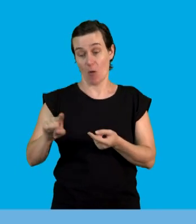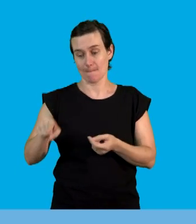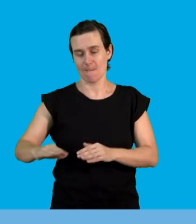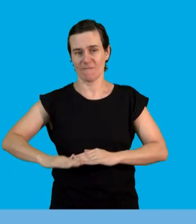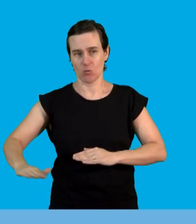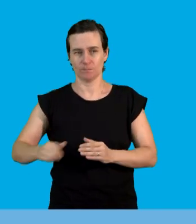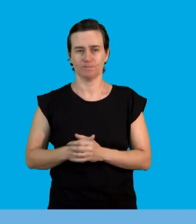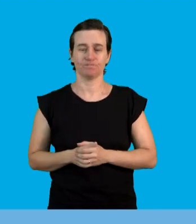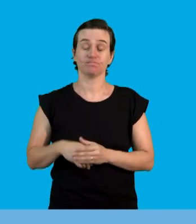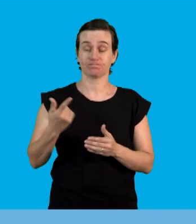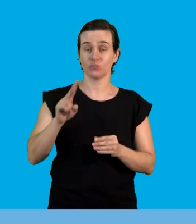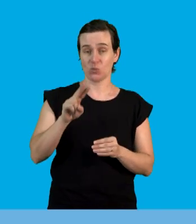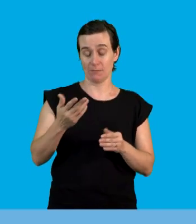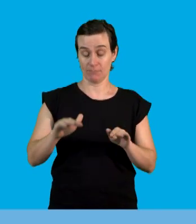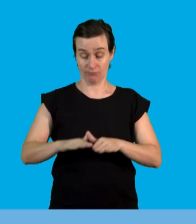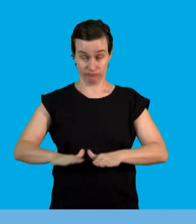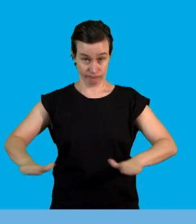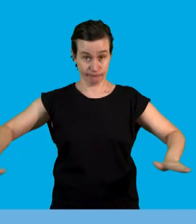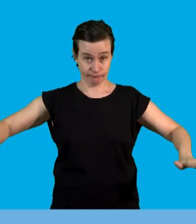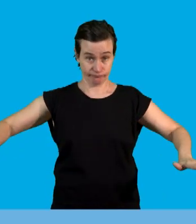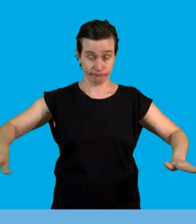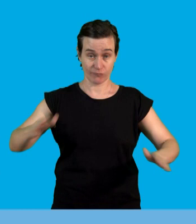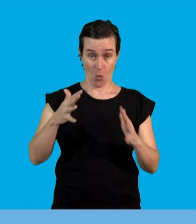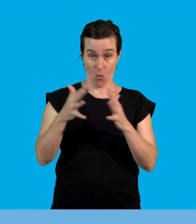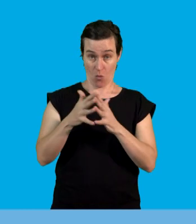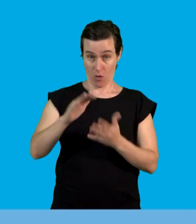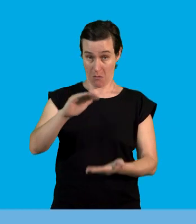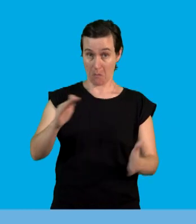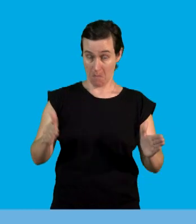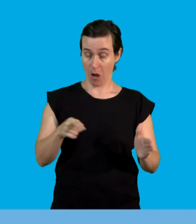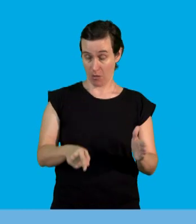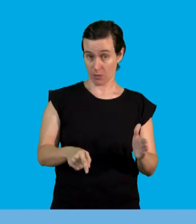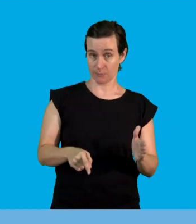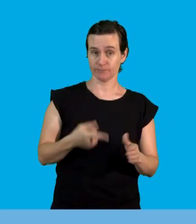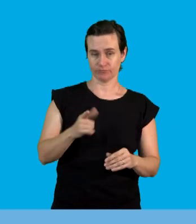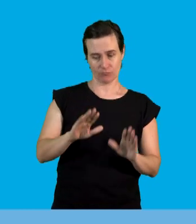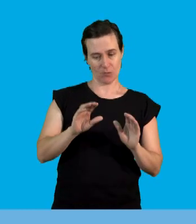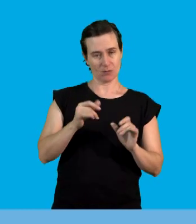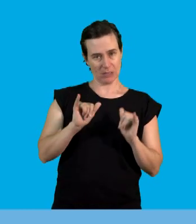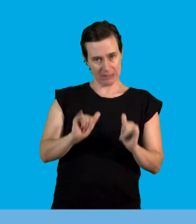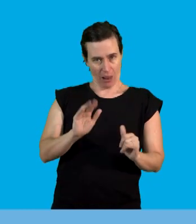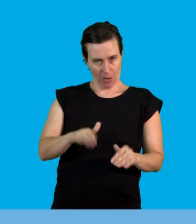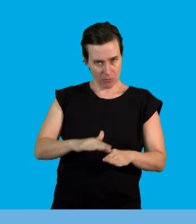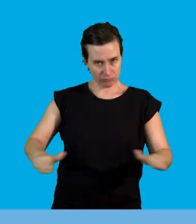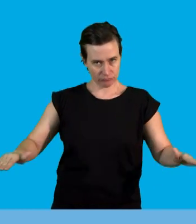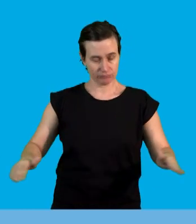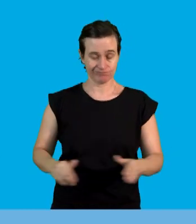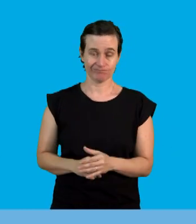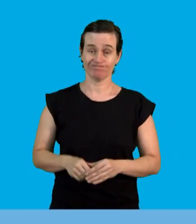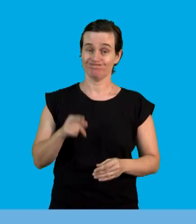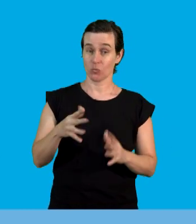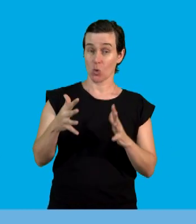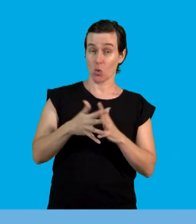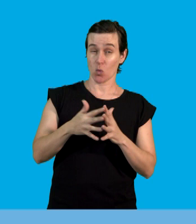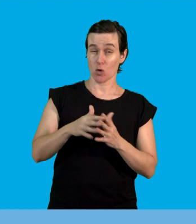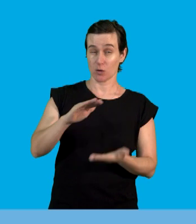say, should we have a surface and we also have a wooden block, this wooden block is resting on this surface.